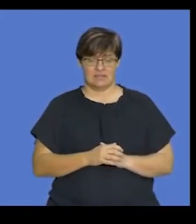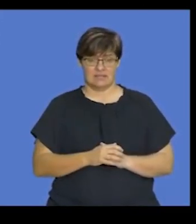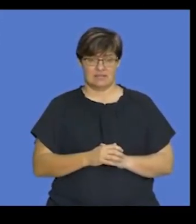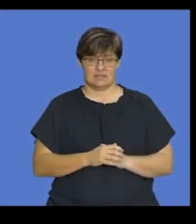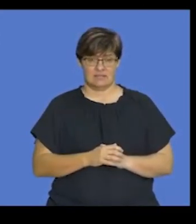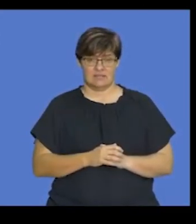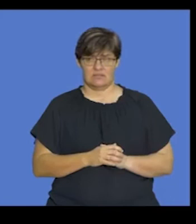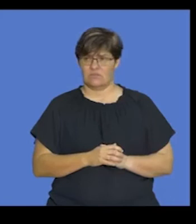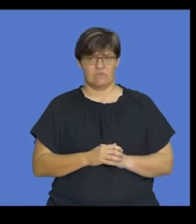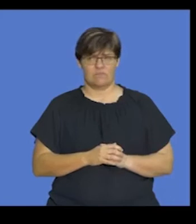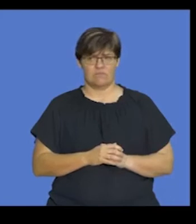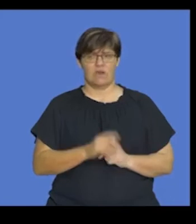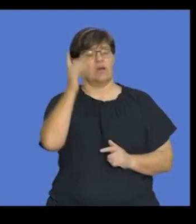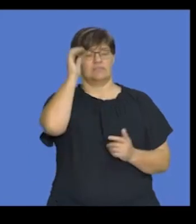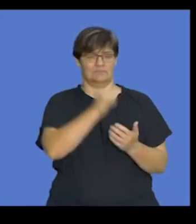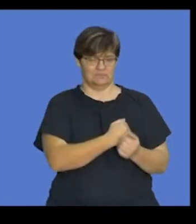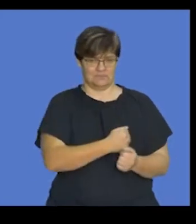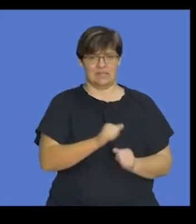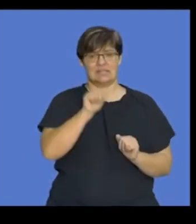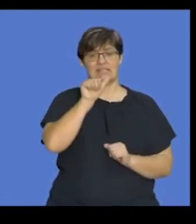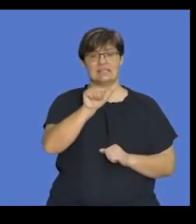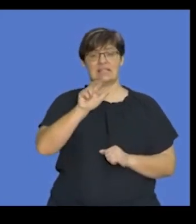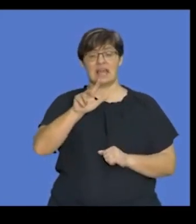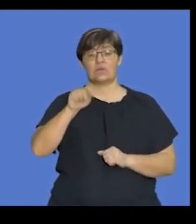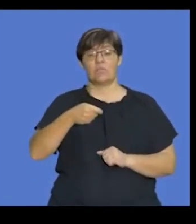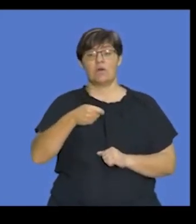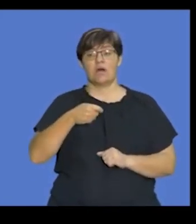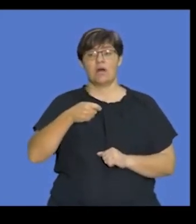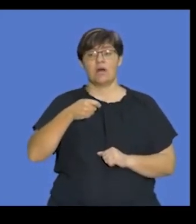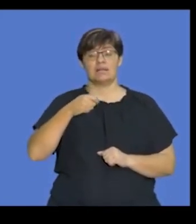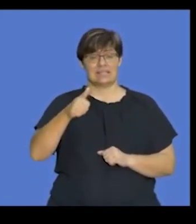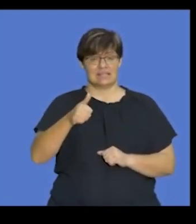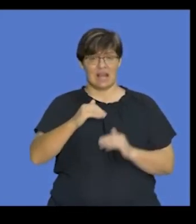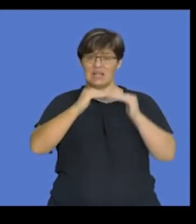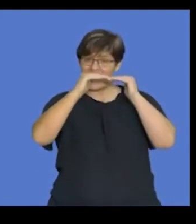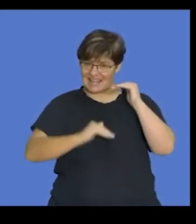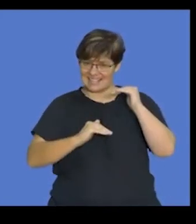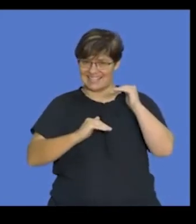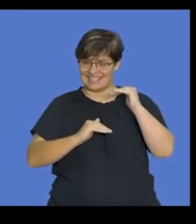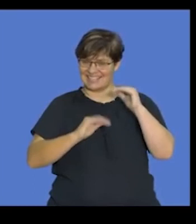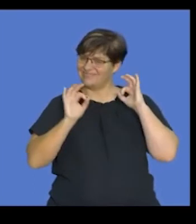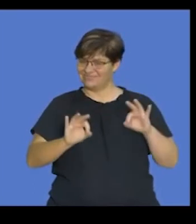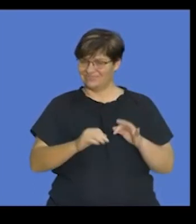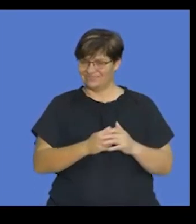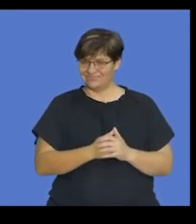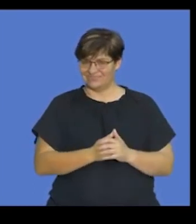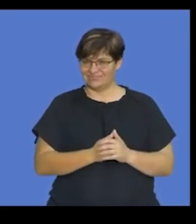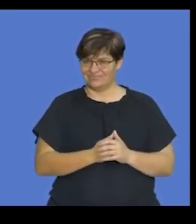Oh, no. There we go. 68.6. It's smaller. So,